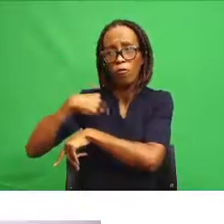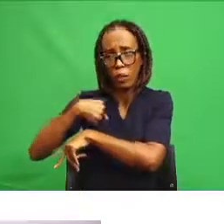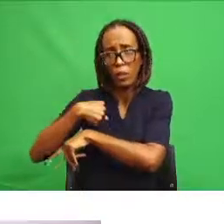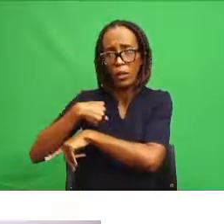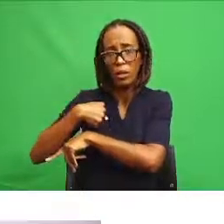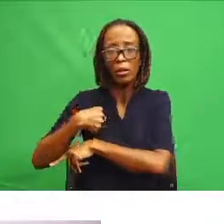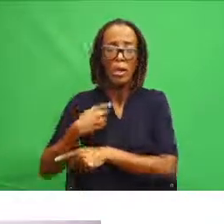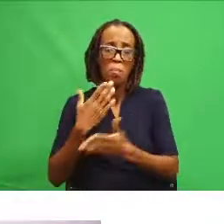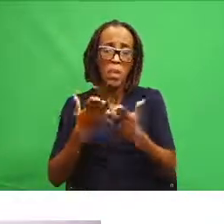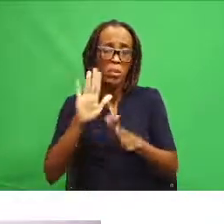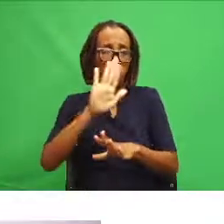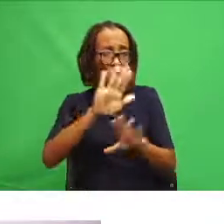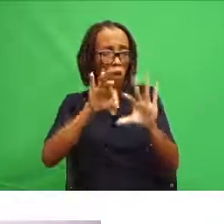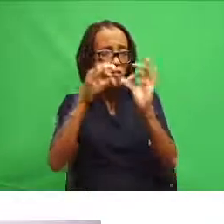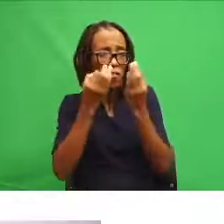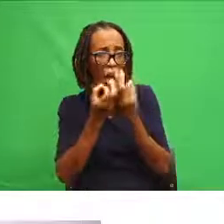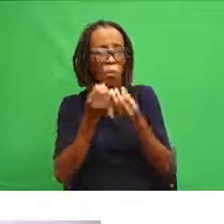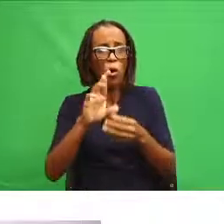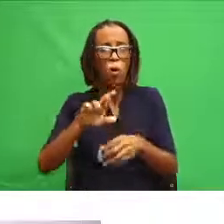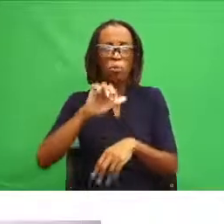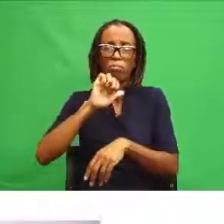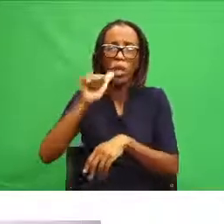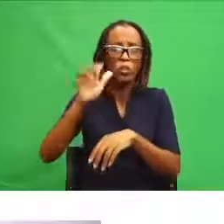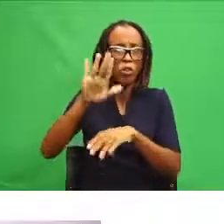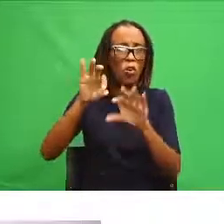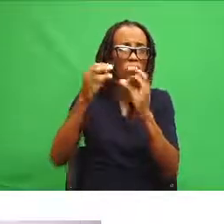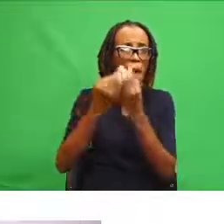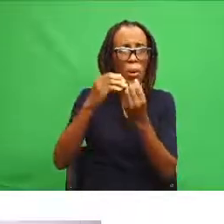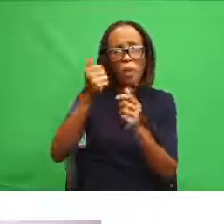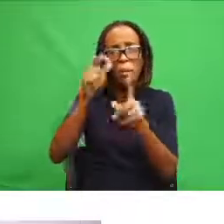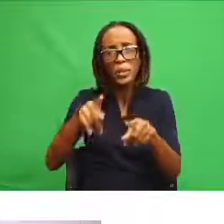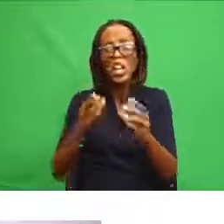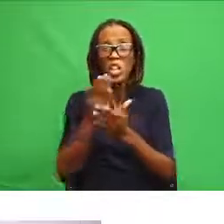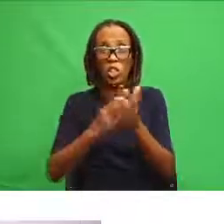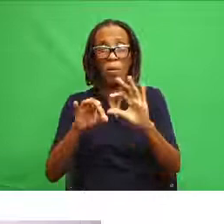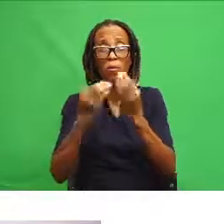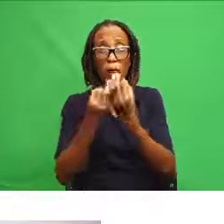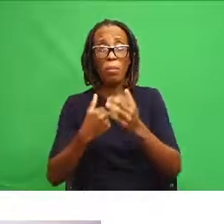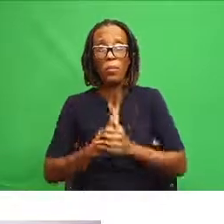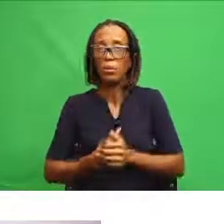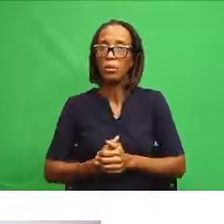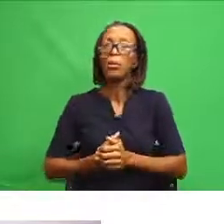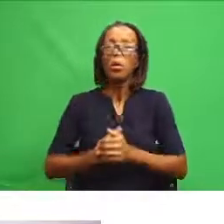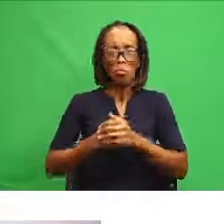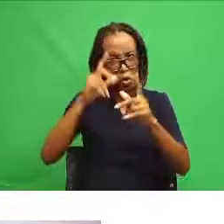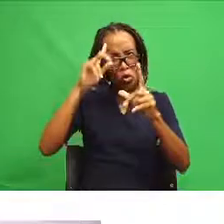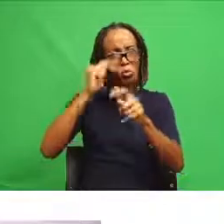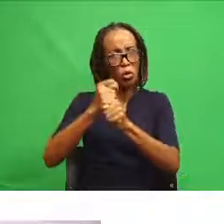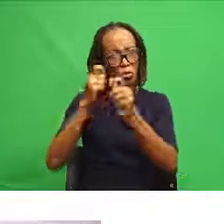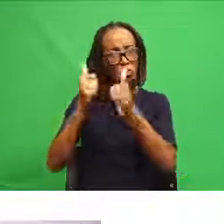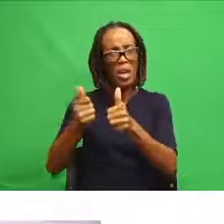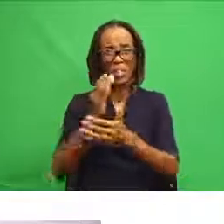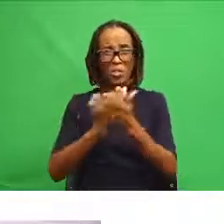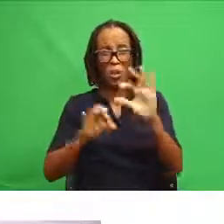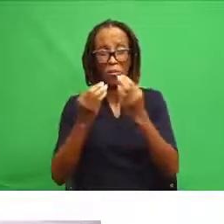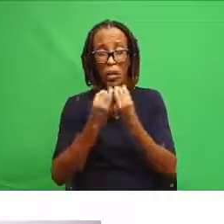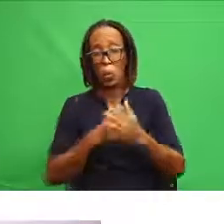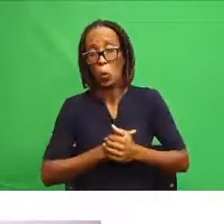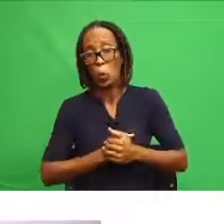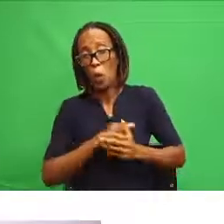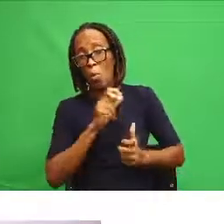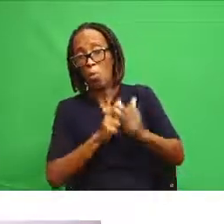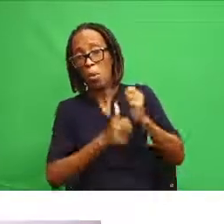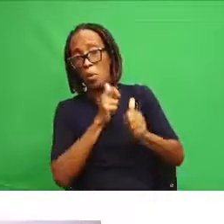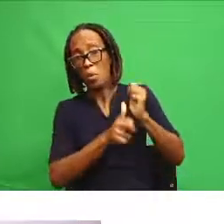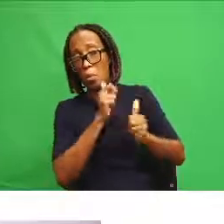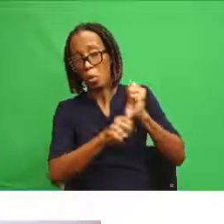could be outside of your family. It depends upon your family situation. There are some families where there are high levels of trust. There are families where, boy,